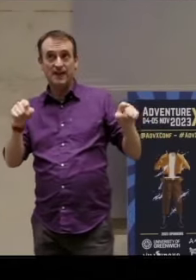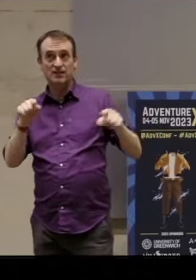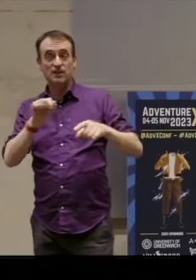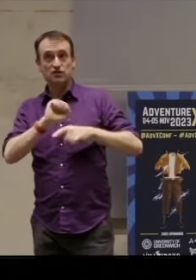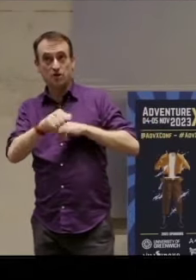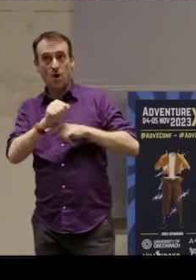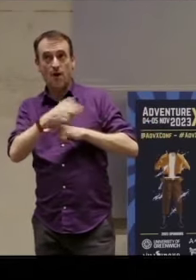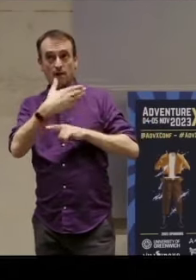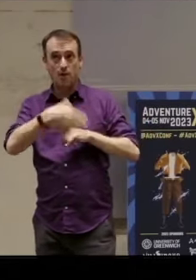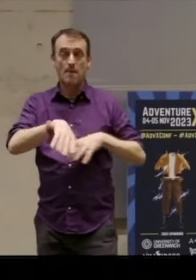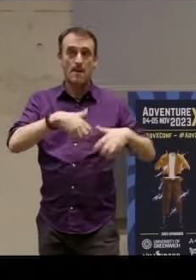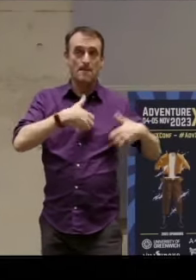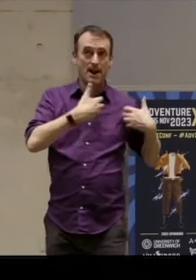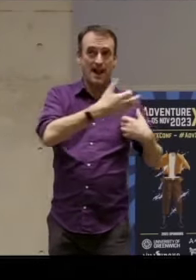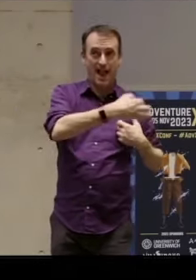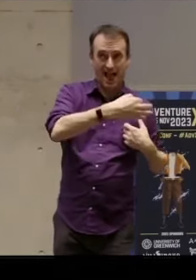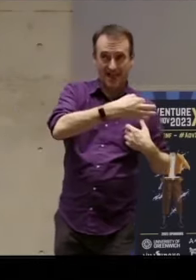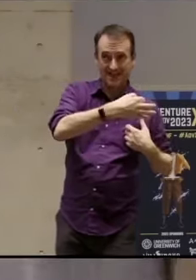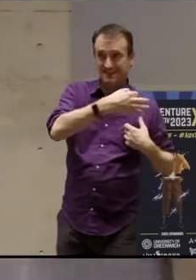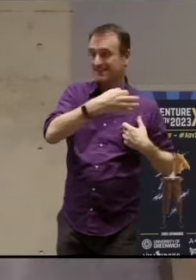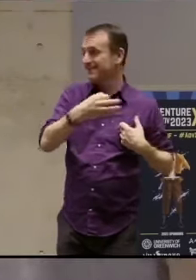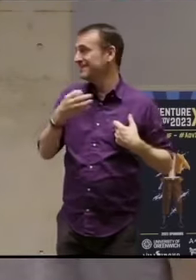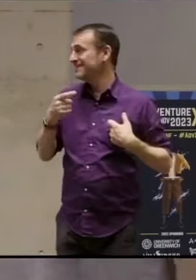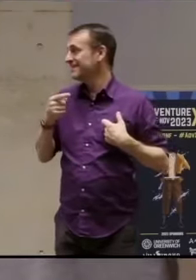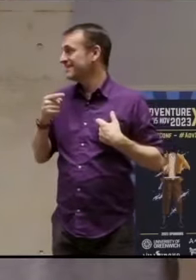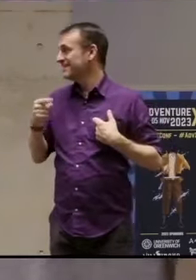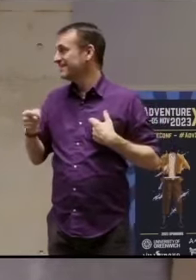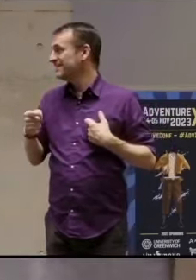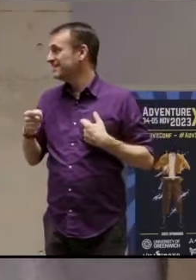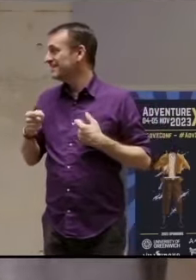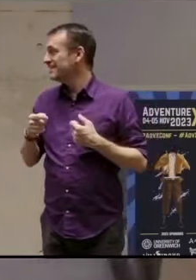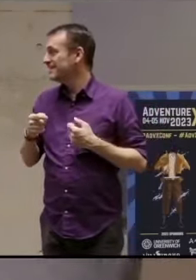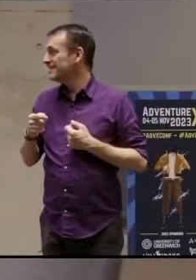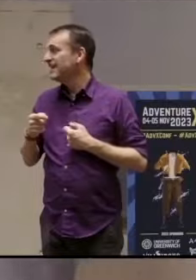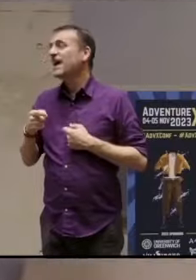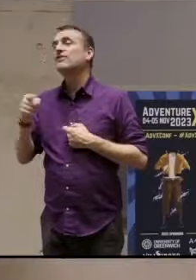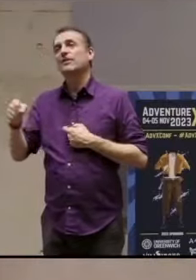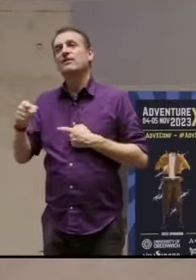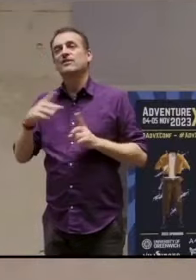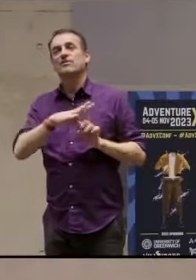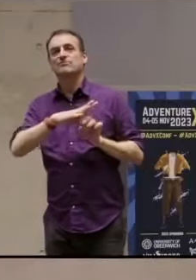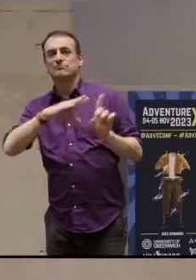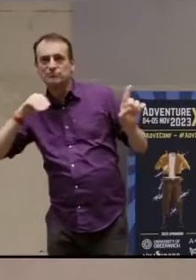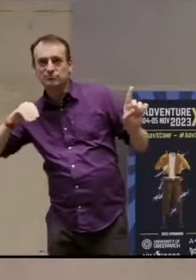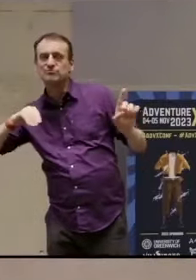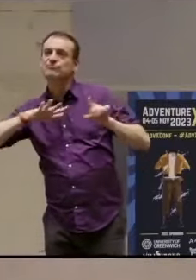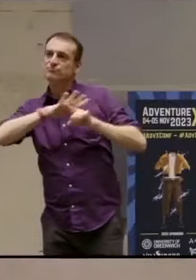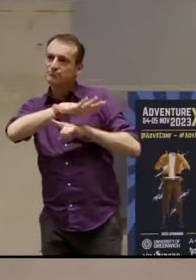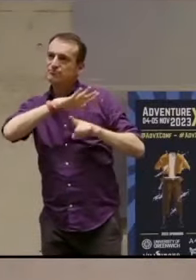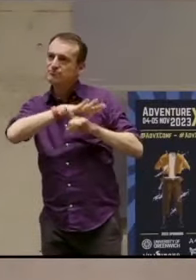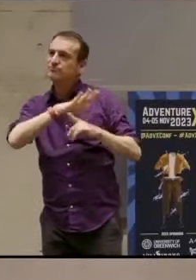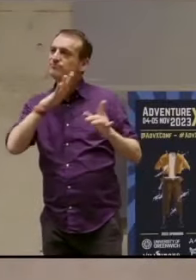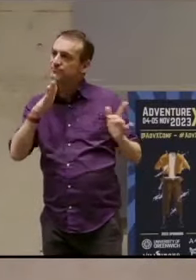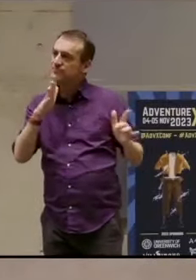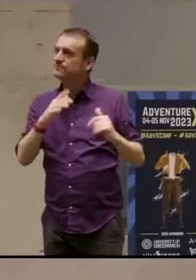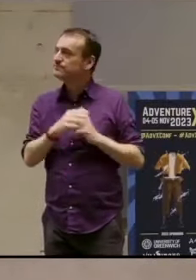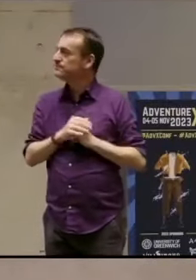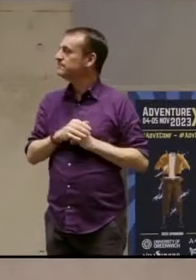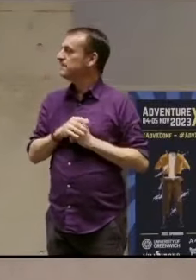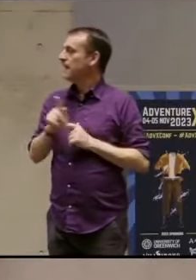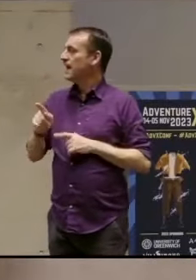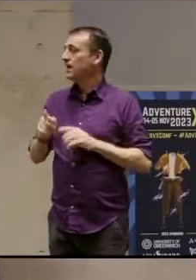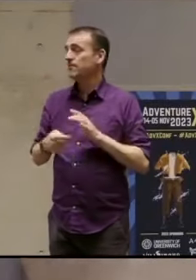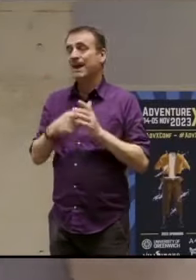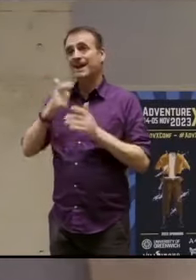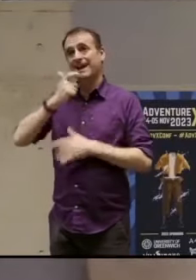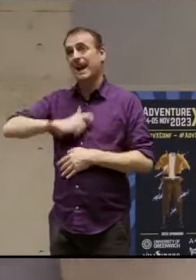Monkey Island was a pirate parody, the Donkey Island is the parody of a parody. And if you look closely at the main character, it